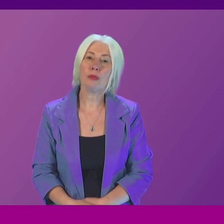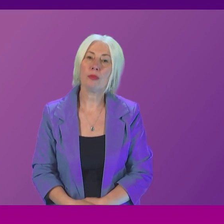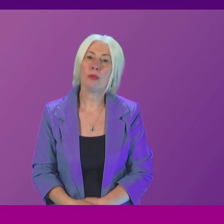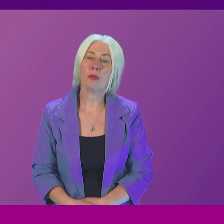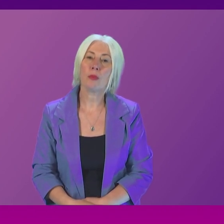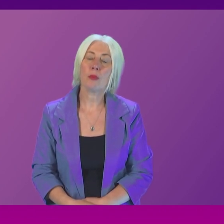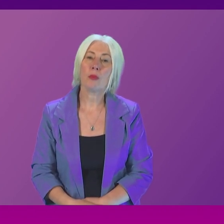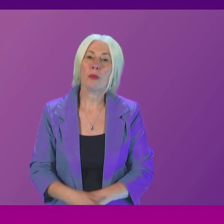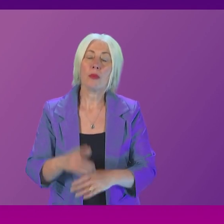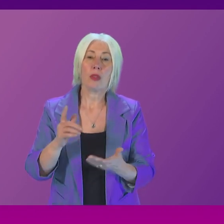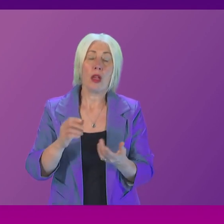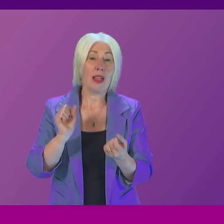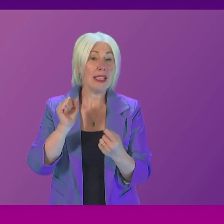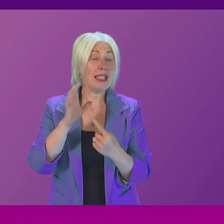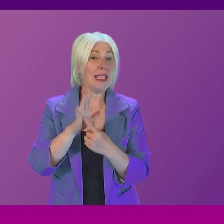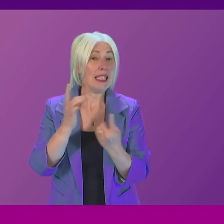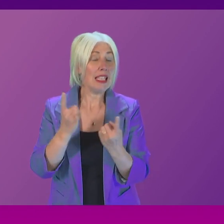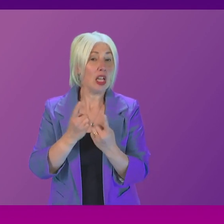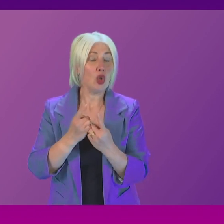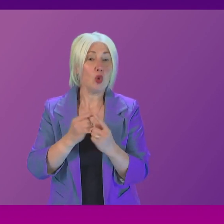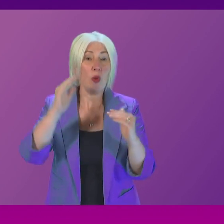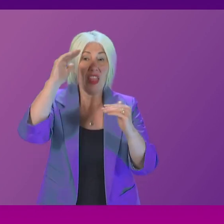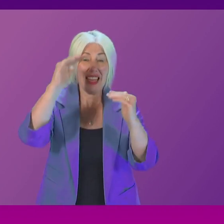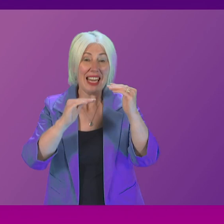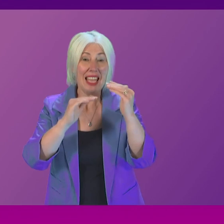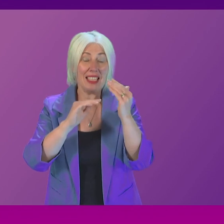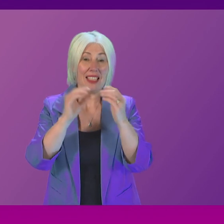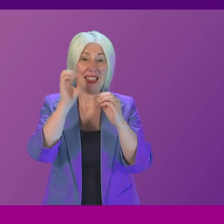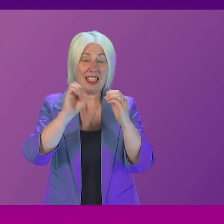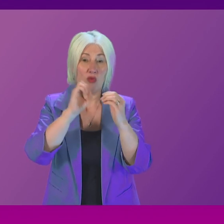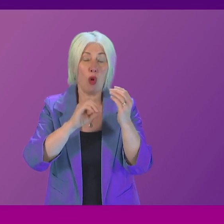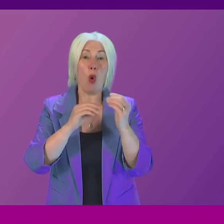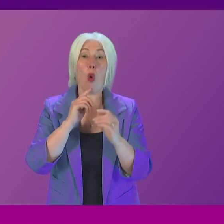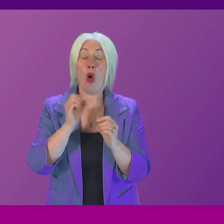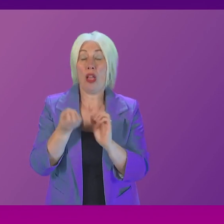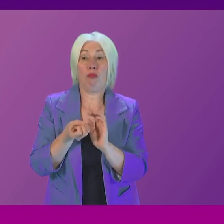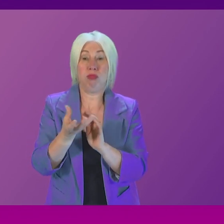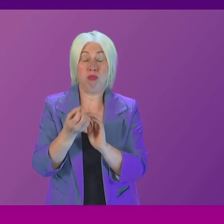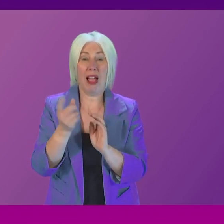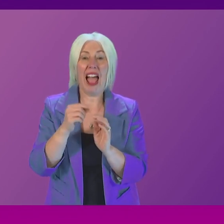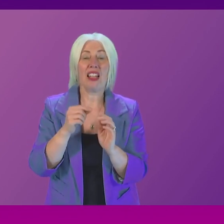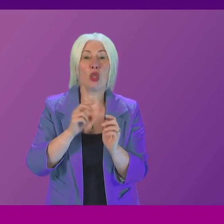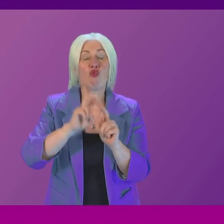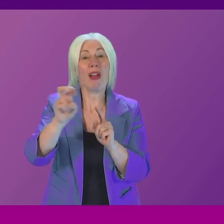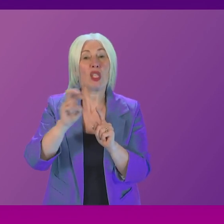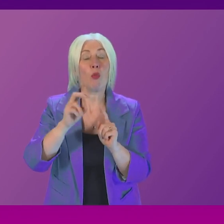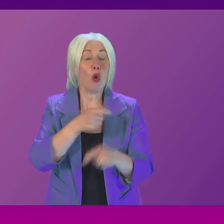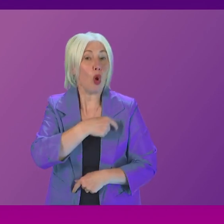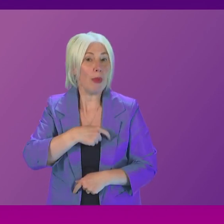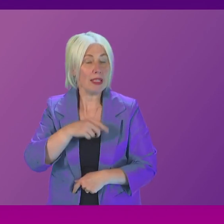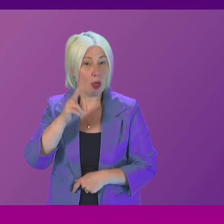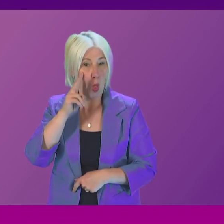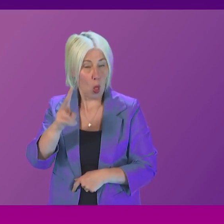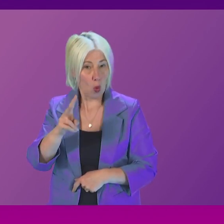PRS is obviously a key issue, and when the Net Zero Energy and Transport Committee last looked at it, told by the Minister we would